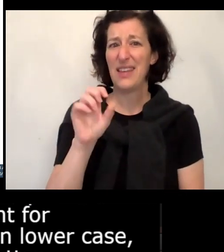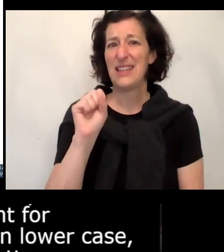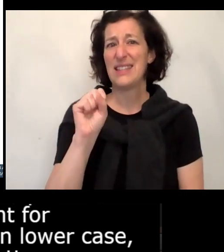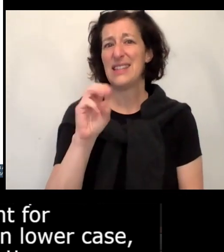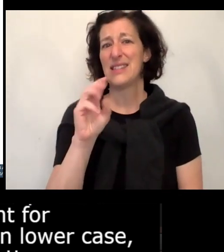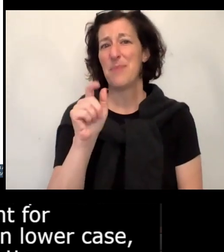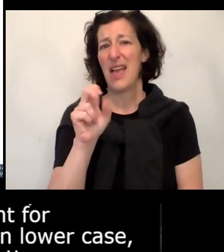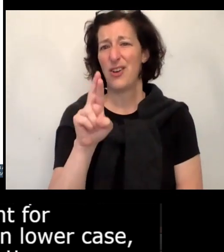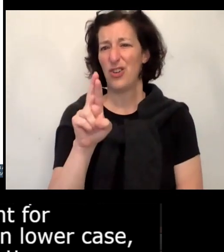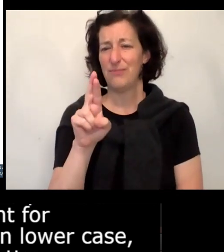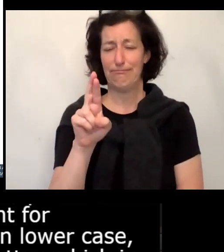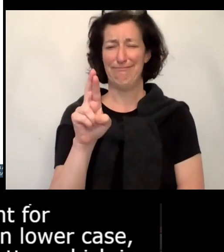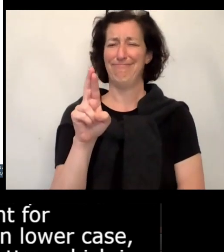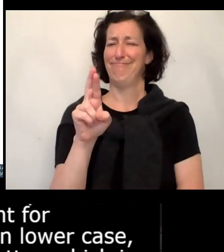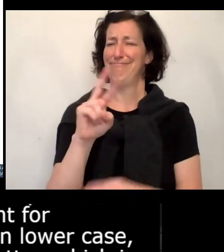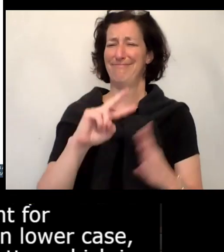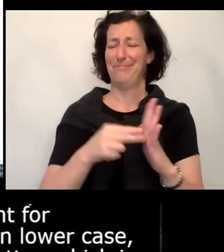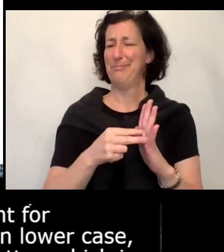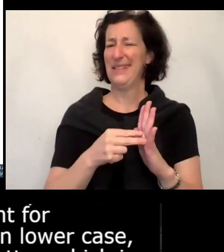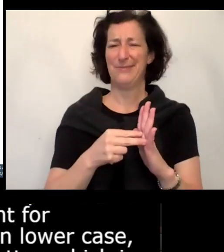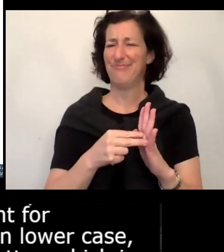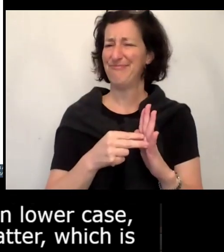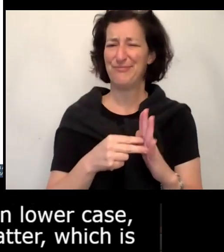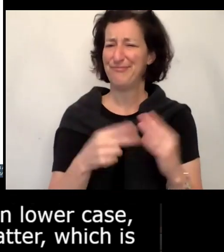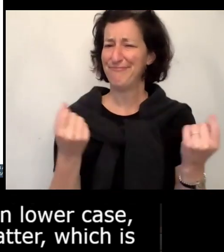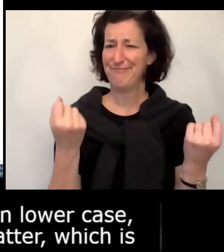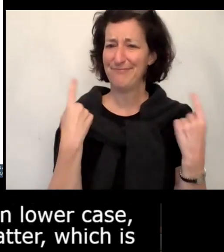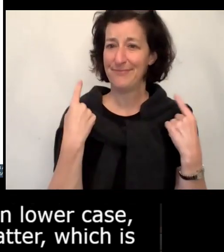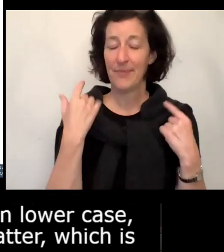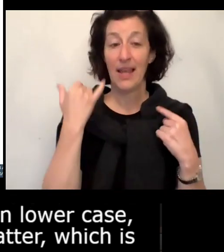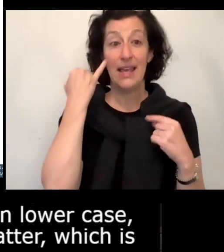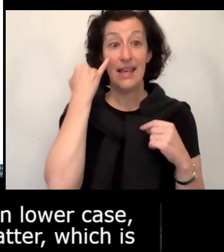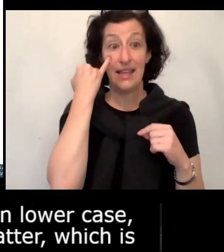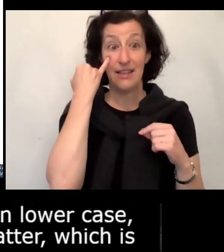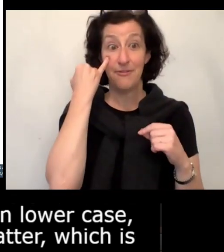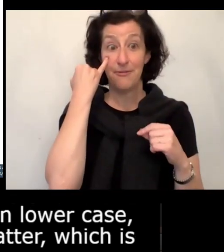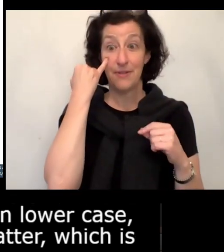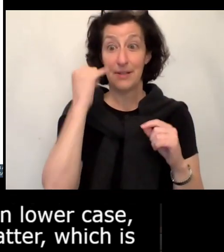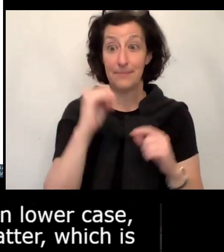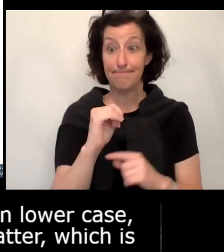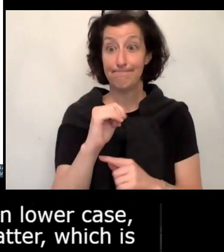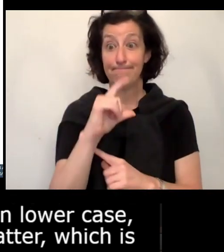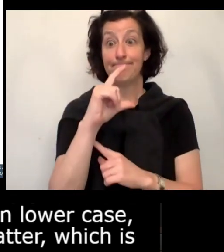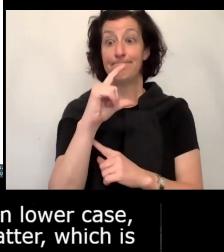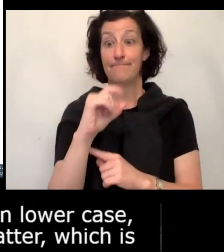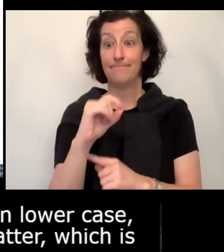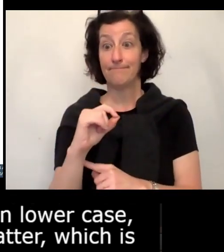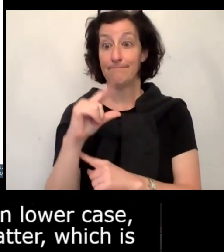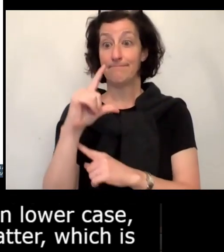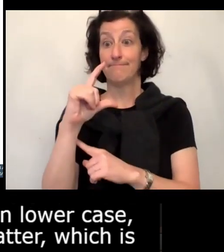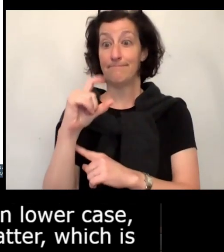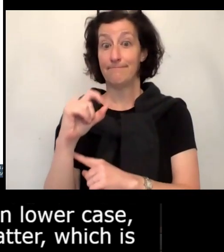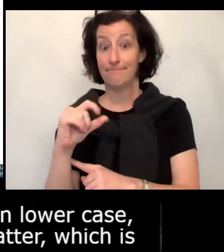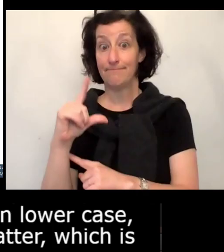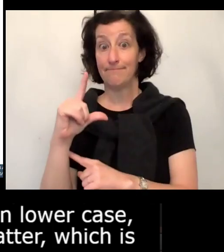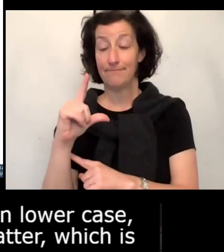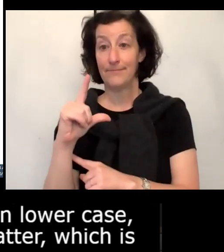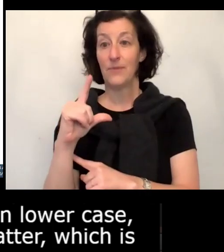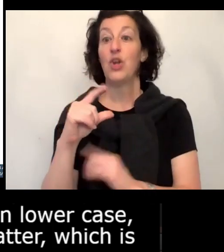meaningless. If you capitalize Black Lives and Matter, then it will be read as Black Lives